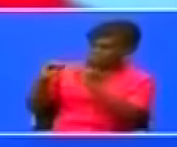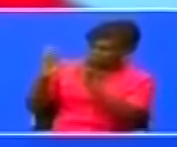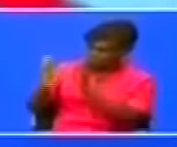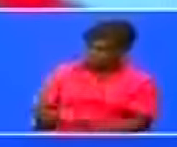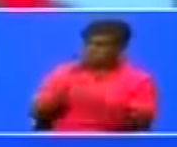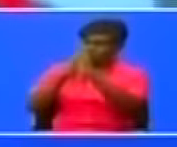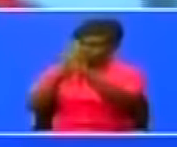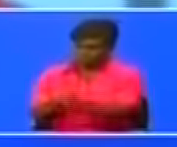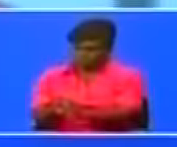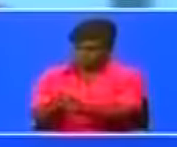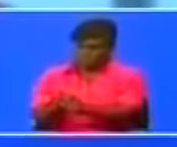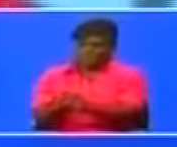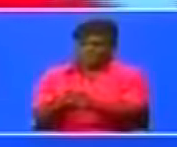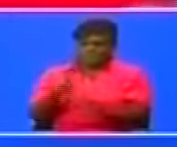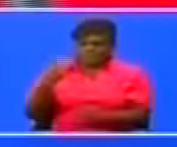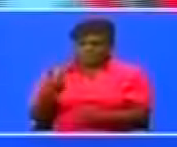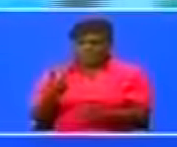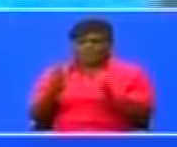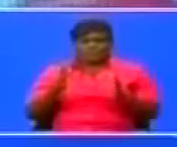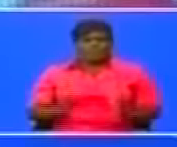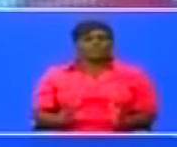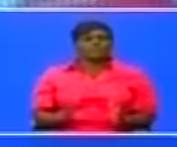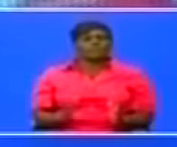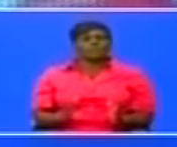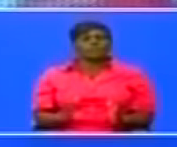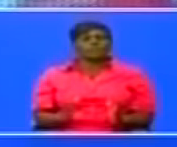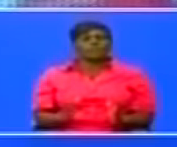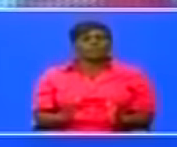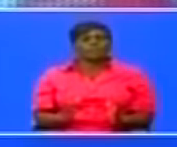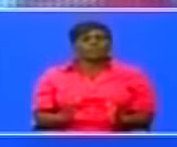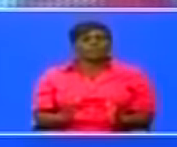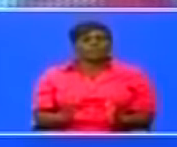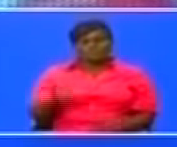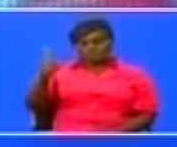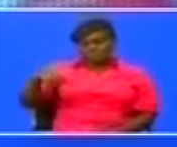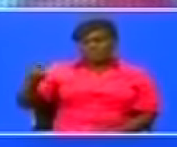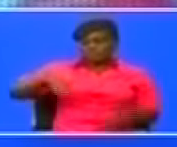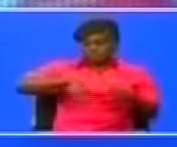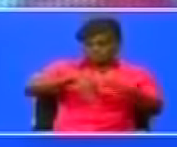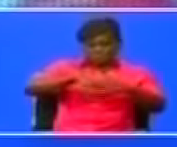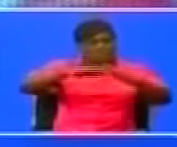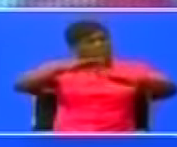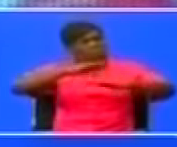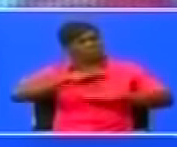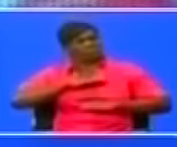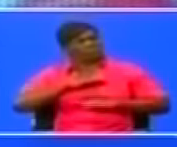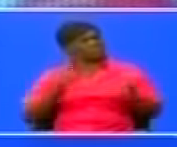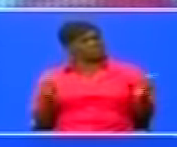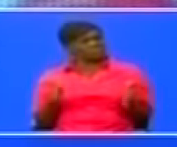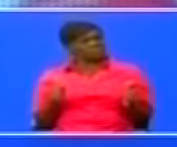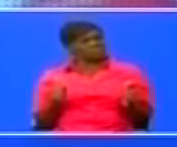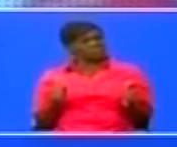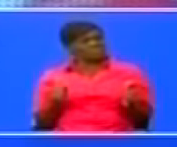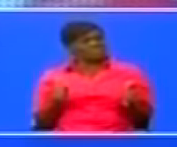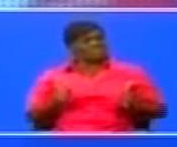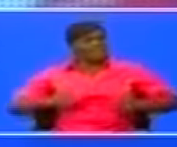award ahead of second place Robert Matano. So then to win the league is enough. And we were